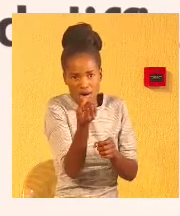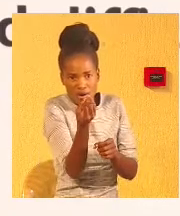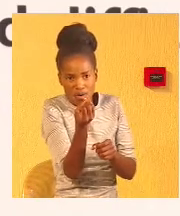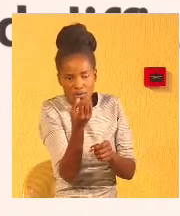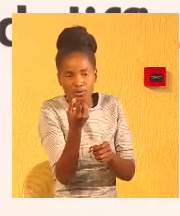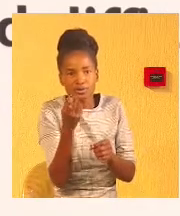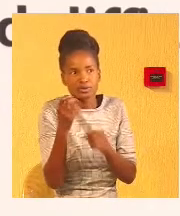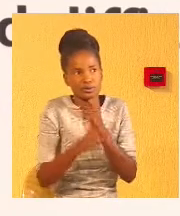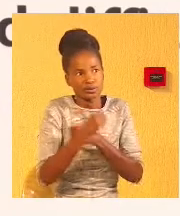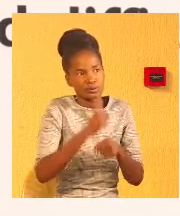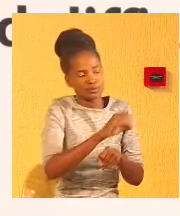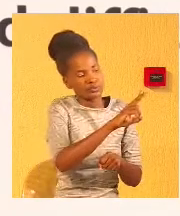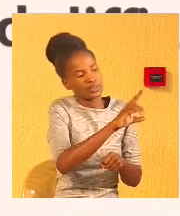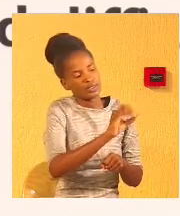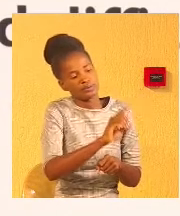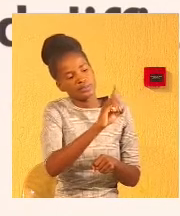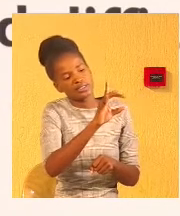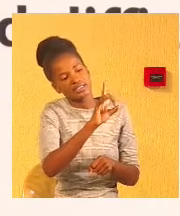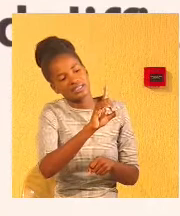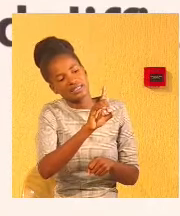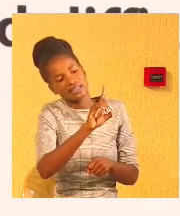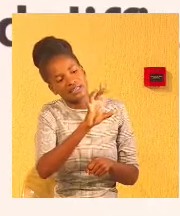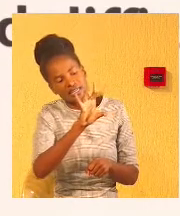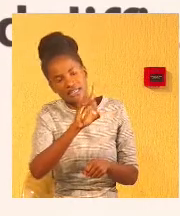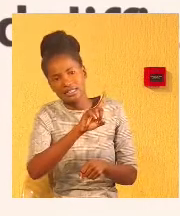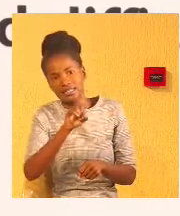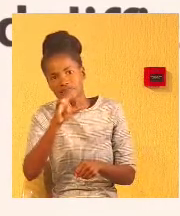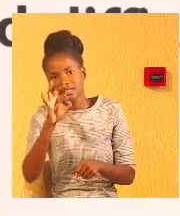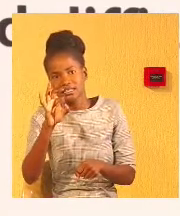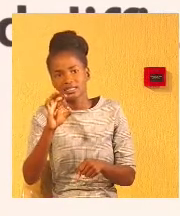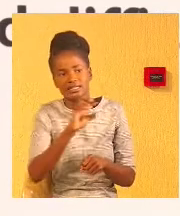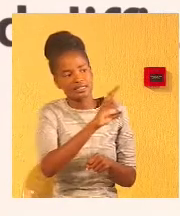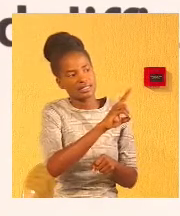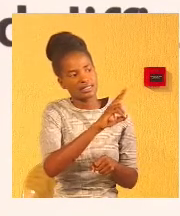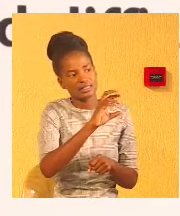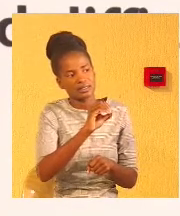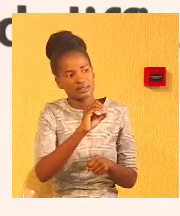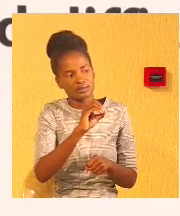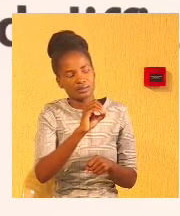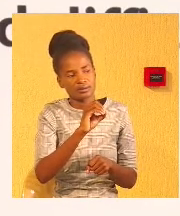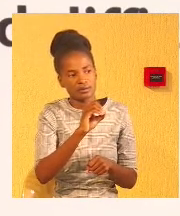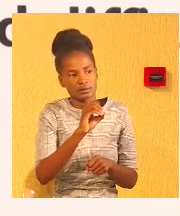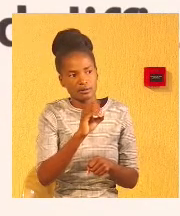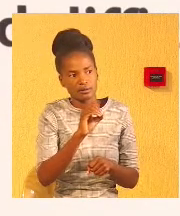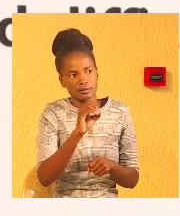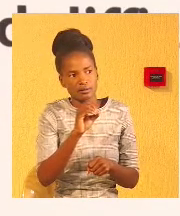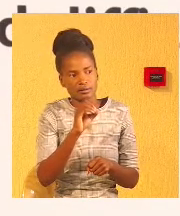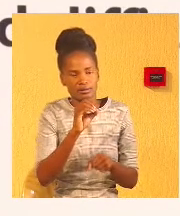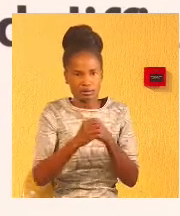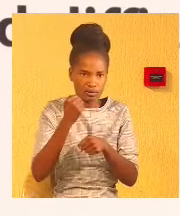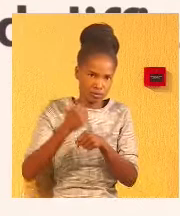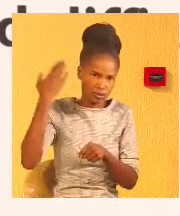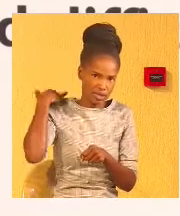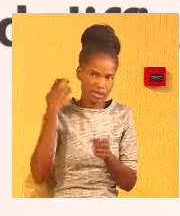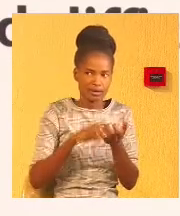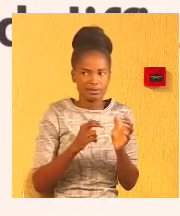during 2018, 2019, and last year. And as such, Kalimbeza